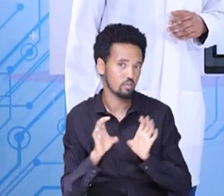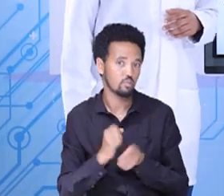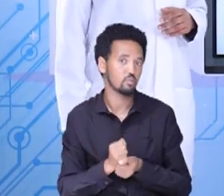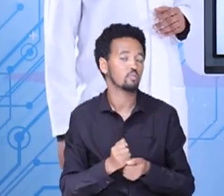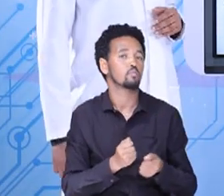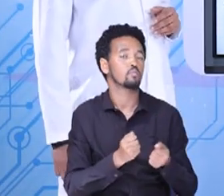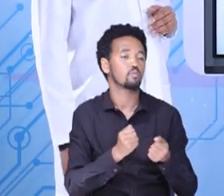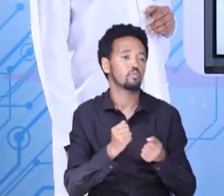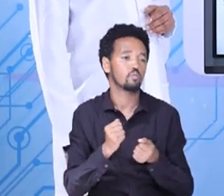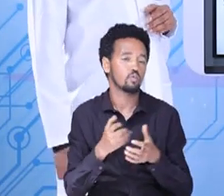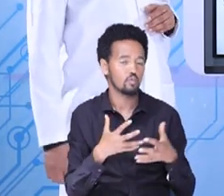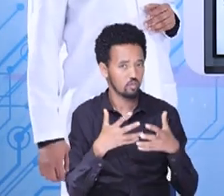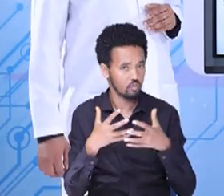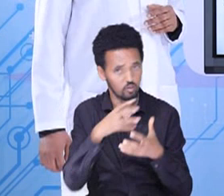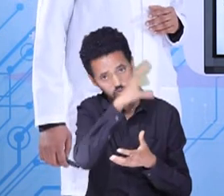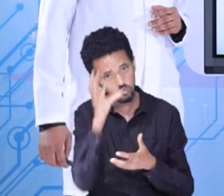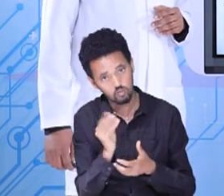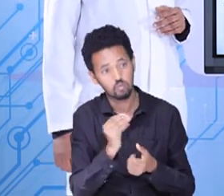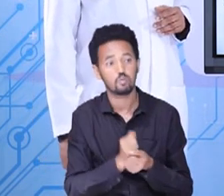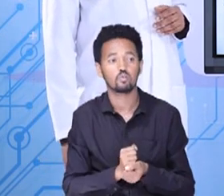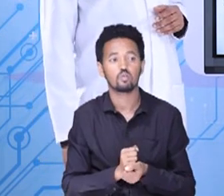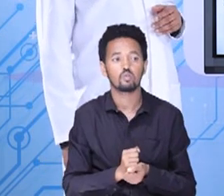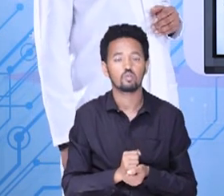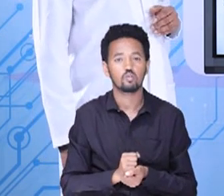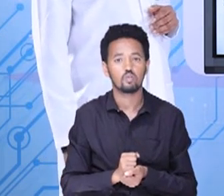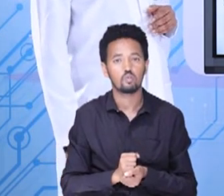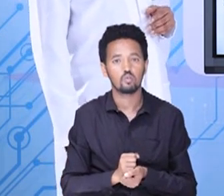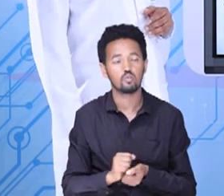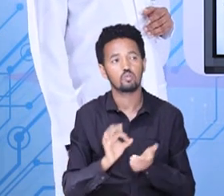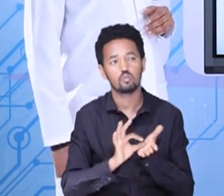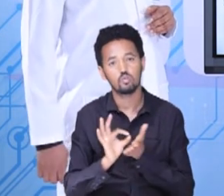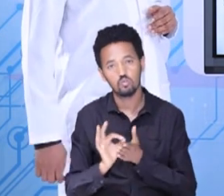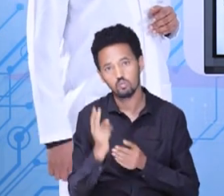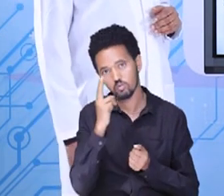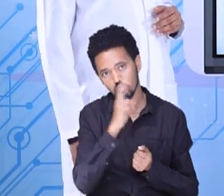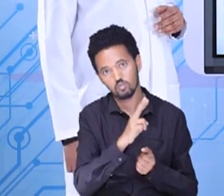domination was stopped by the early 1960s and 1980s